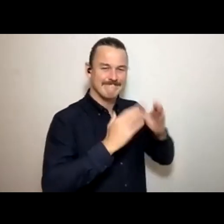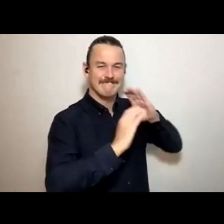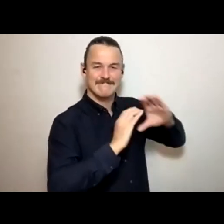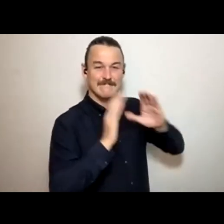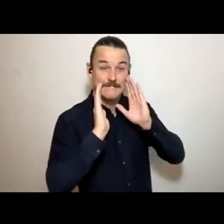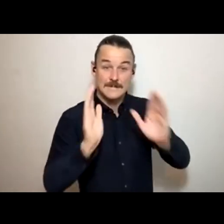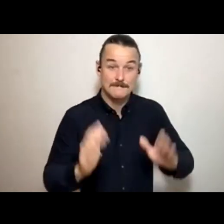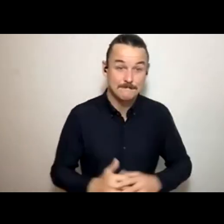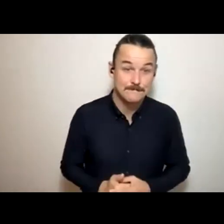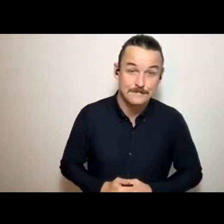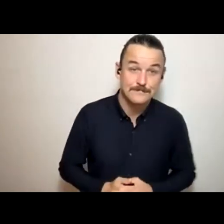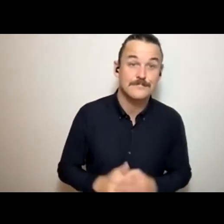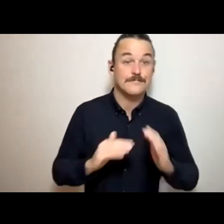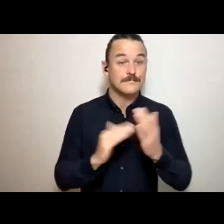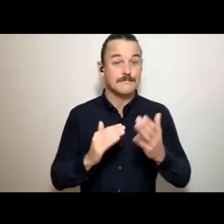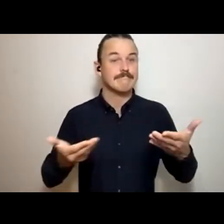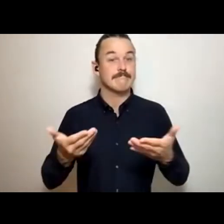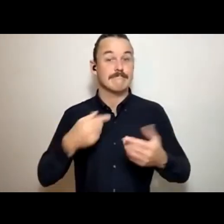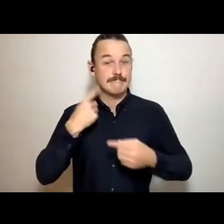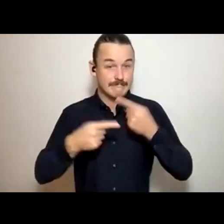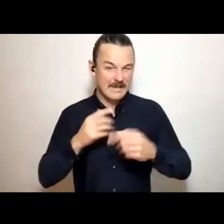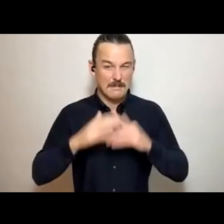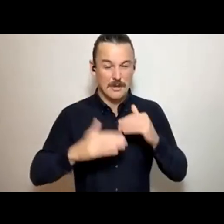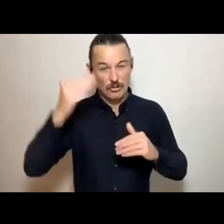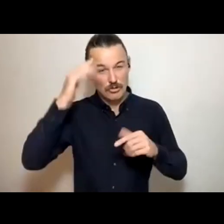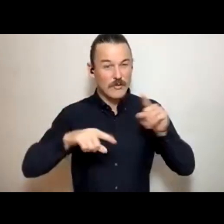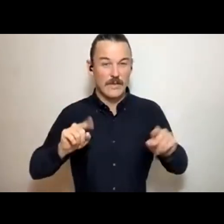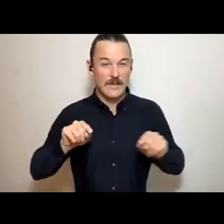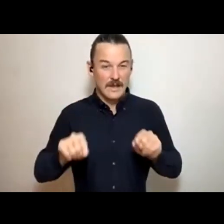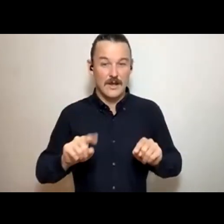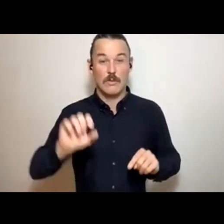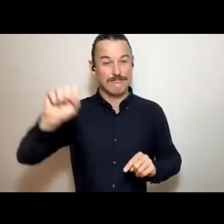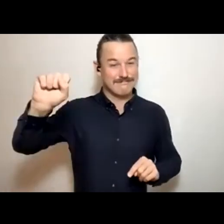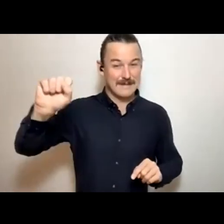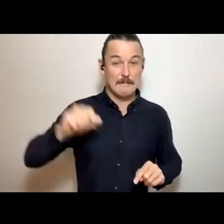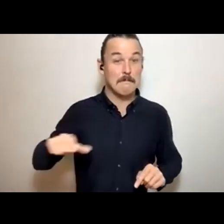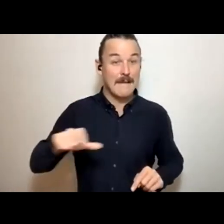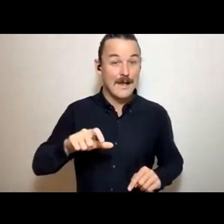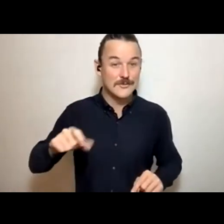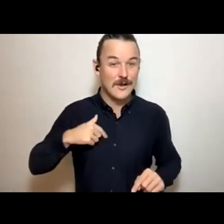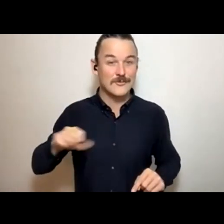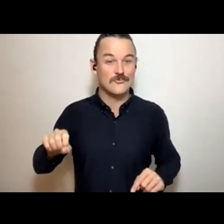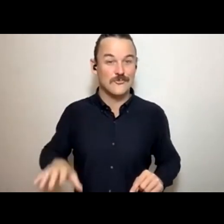about what is neurodiversity. Hang on one sec, because I dropped my mouse and I'm reading from the screen.